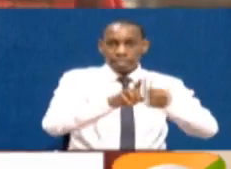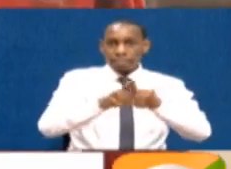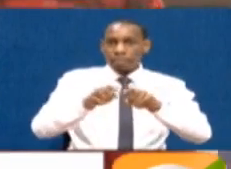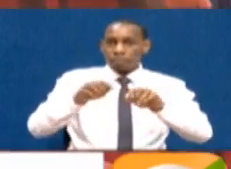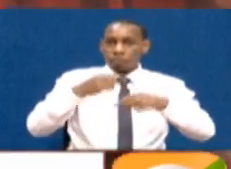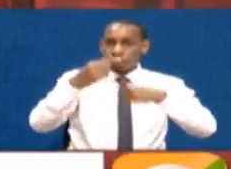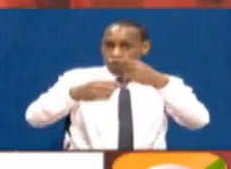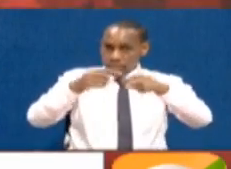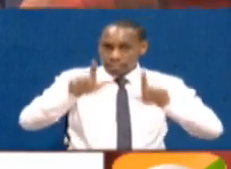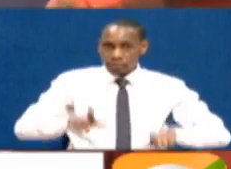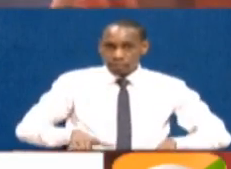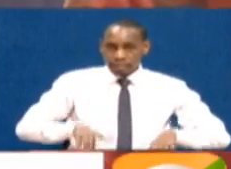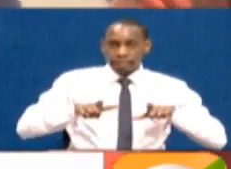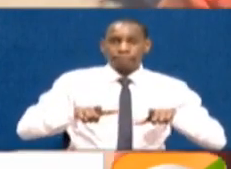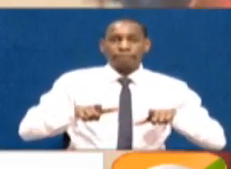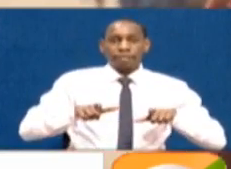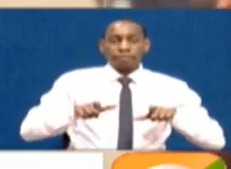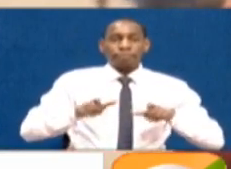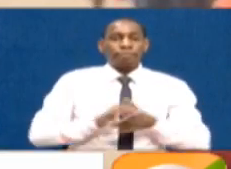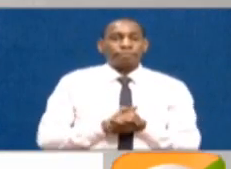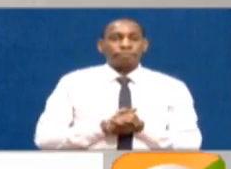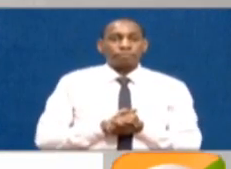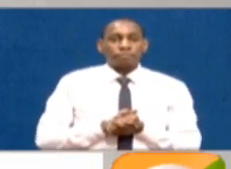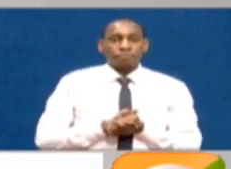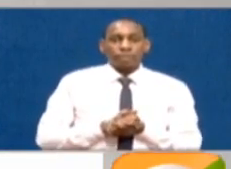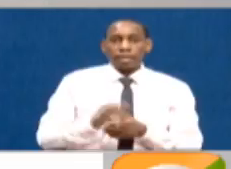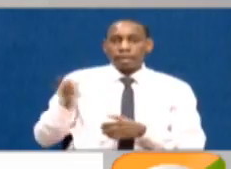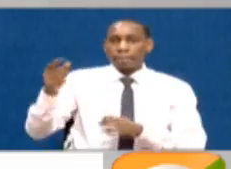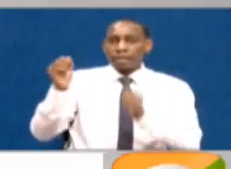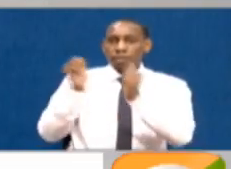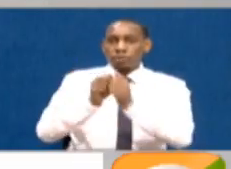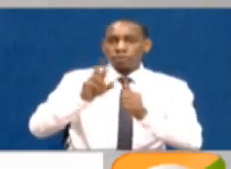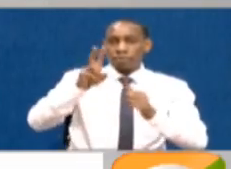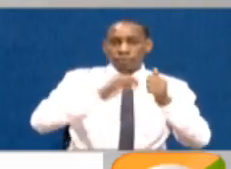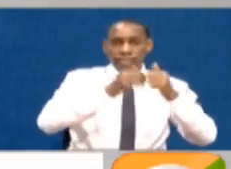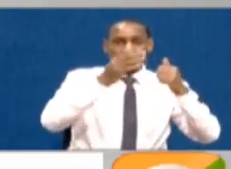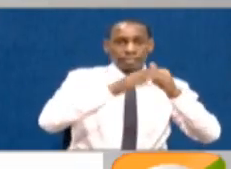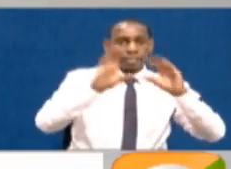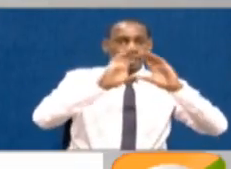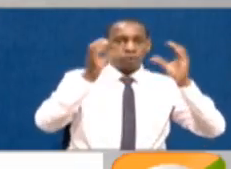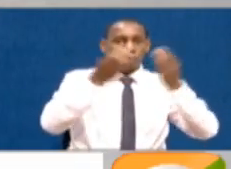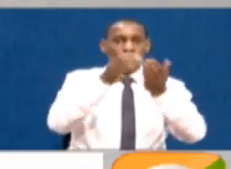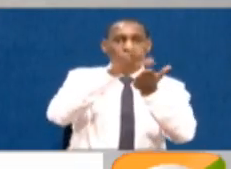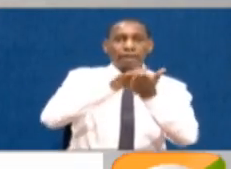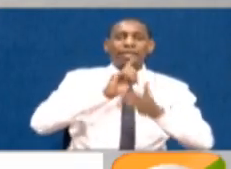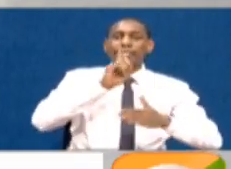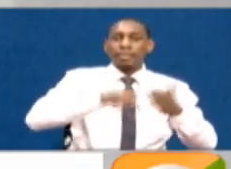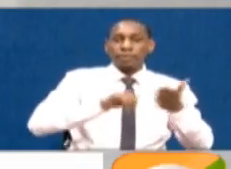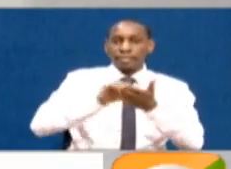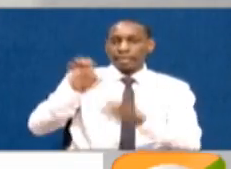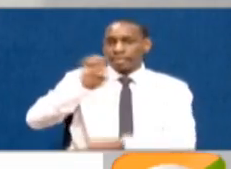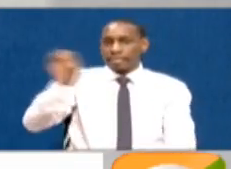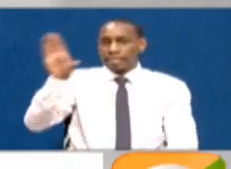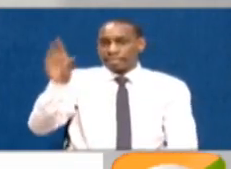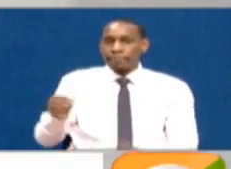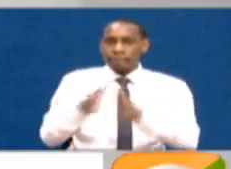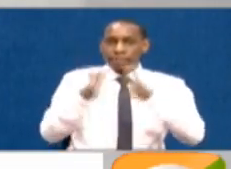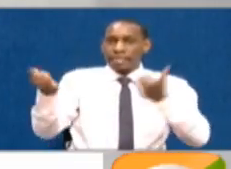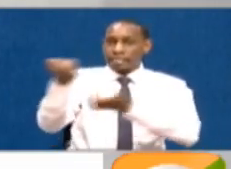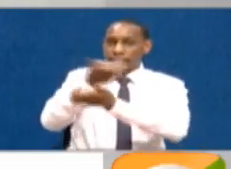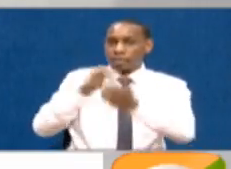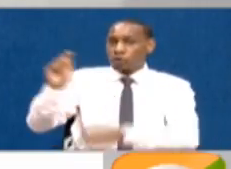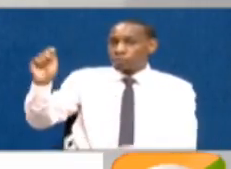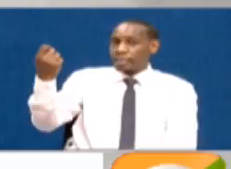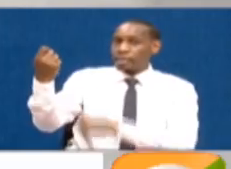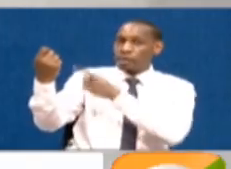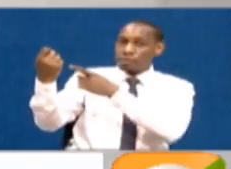up the pieces and move on with life. In October 2019, the World Bank cited that East Africa's biggest economy, Kenya,